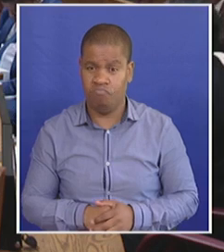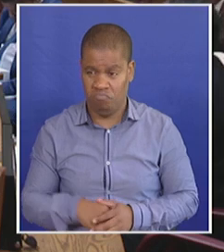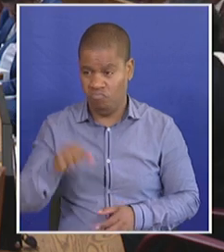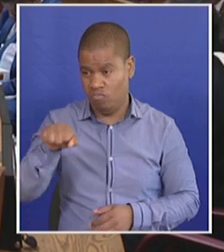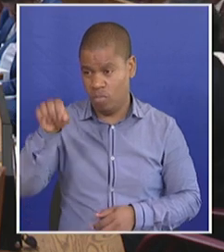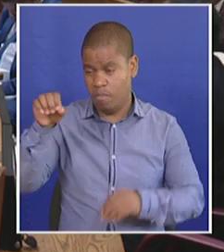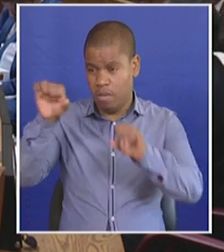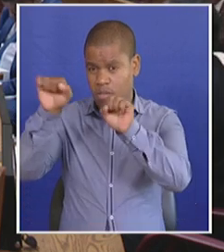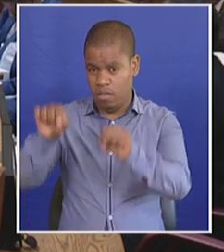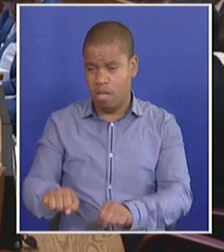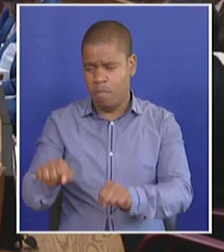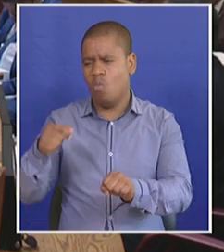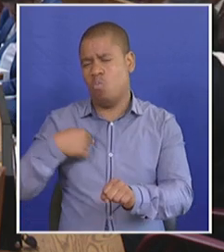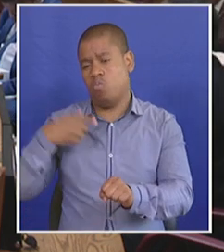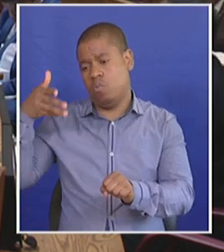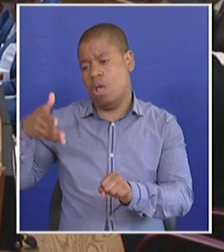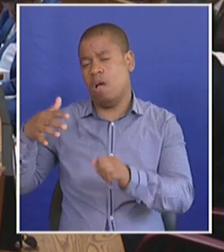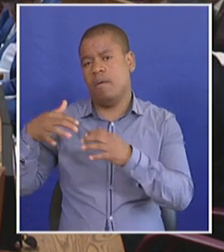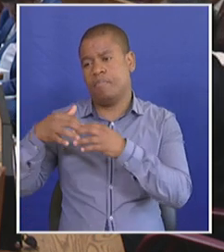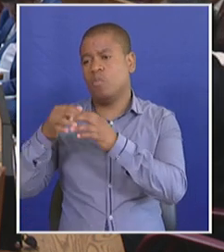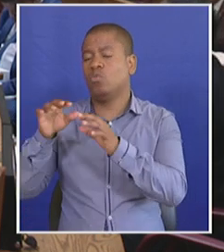are utilizing at the moment,